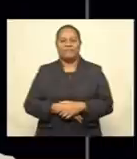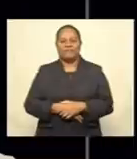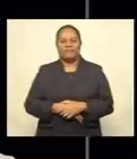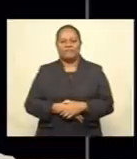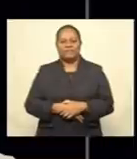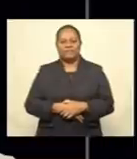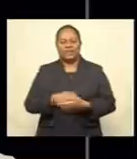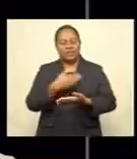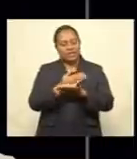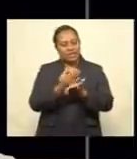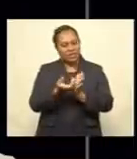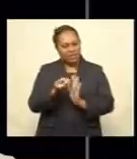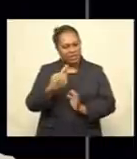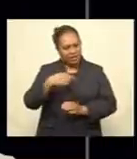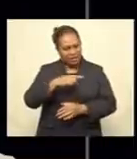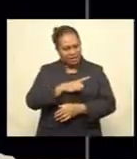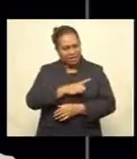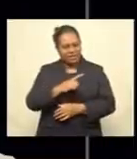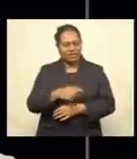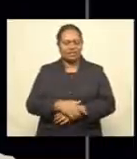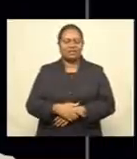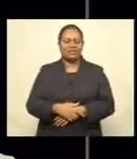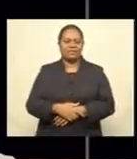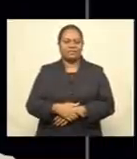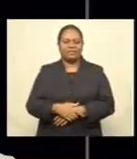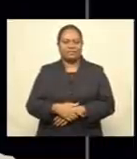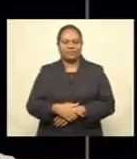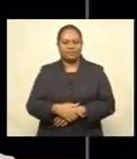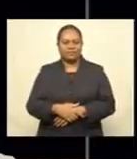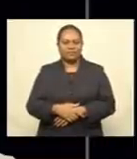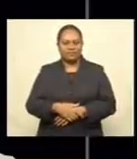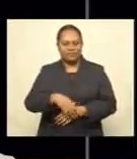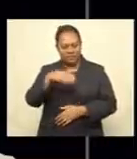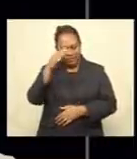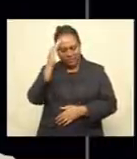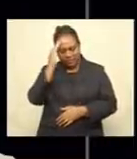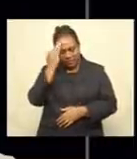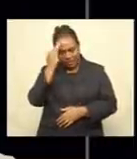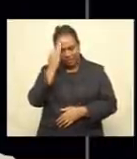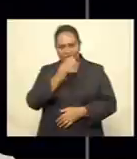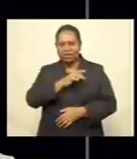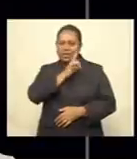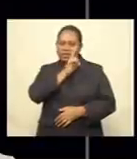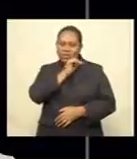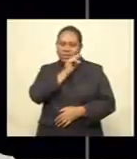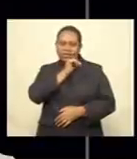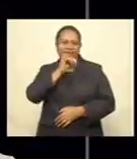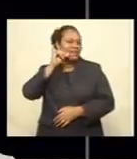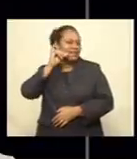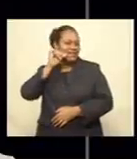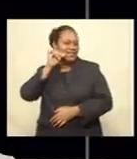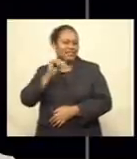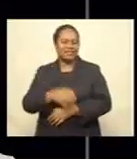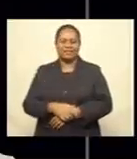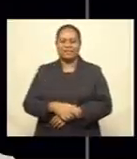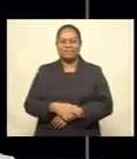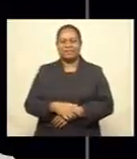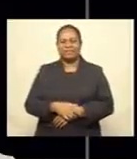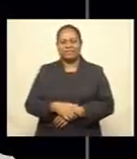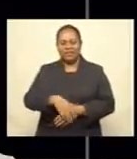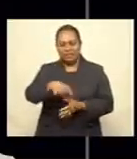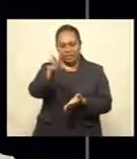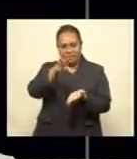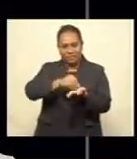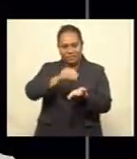fbcnews@fbc.com.fj or share it with us via our various social media accounts, including Facebook, Twitter and Instagram. You can also download